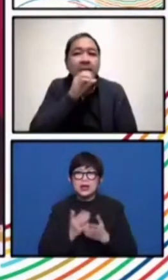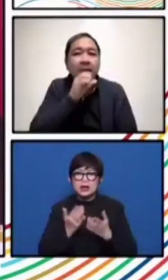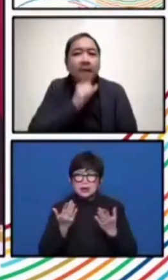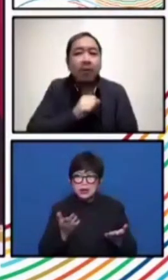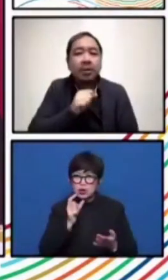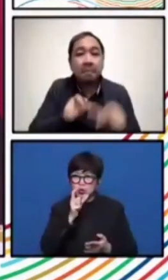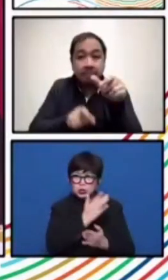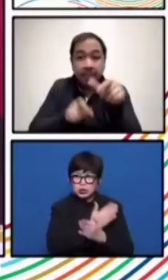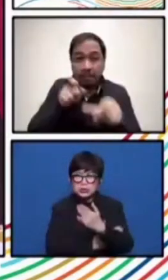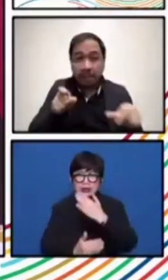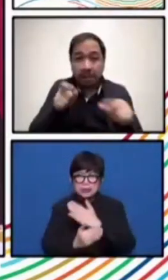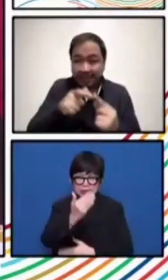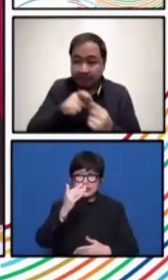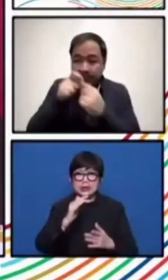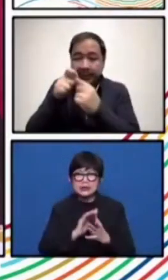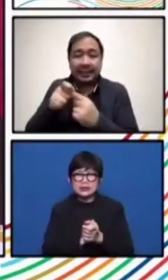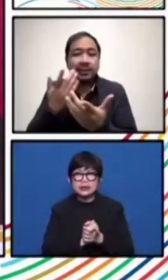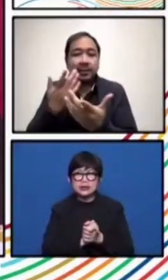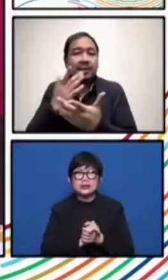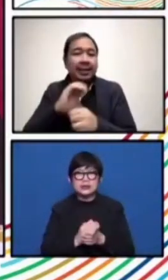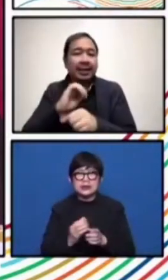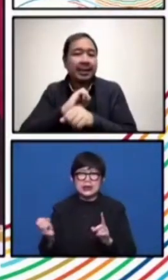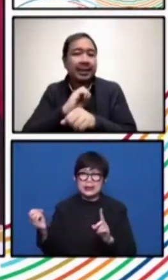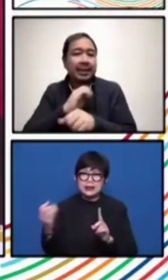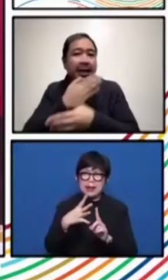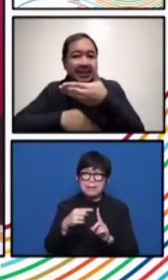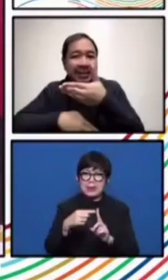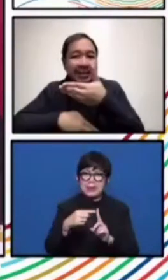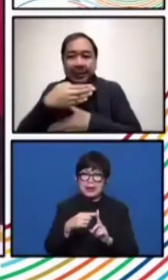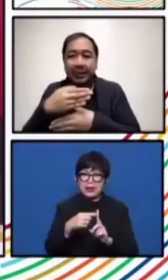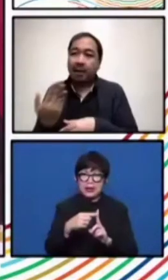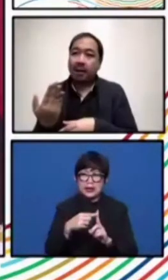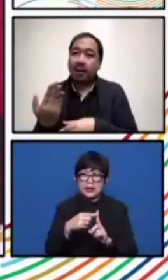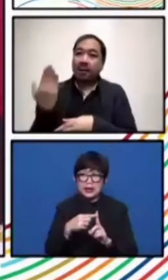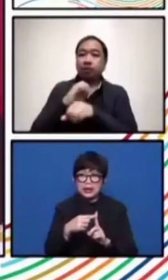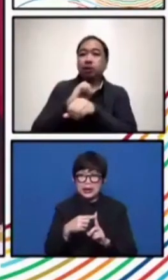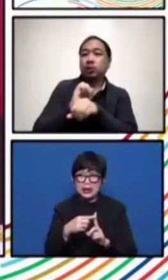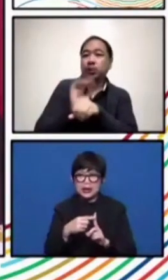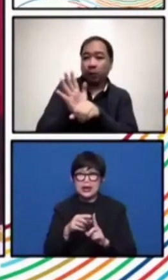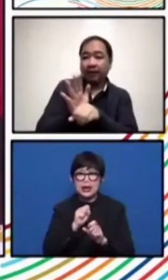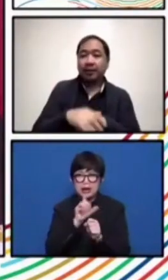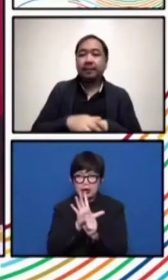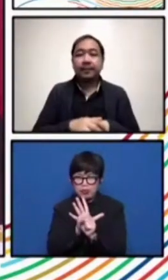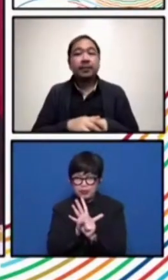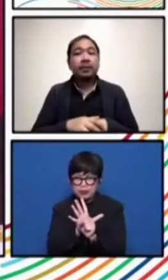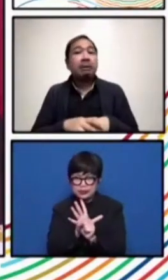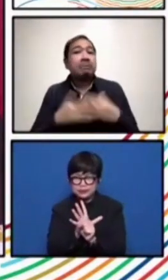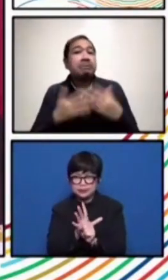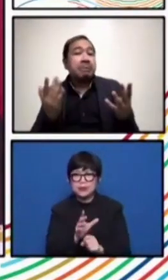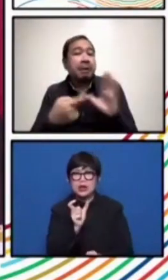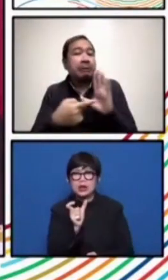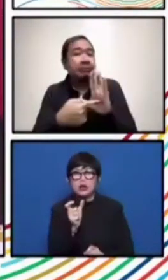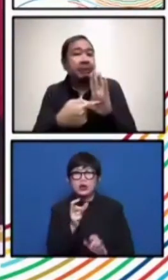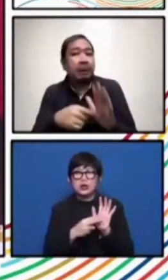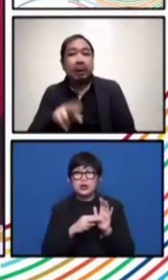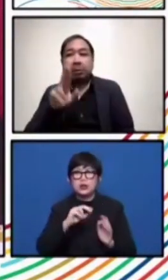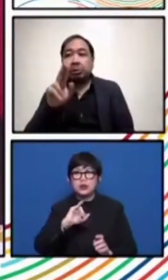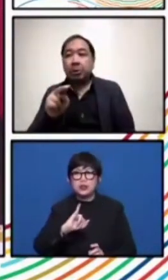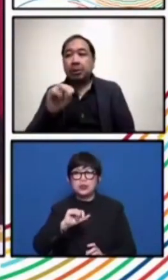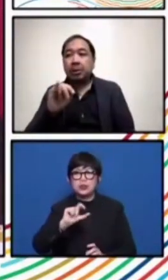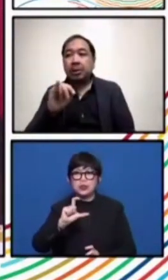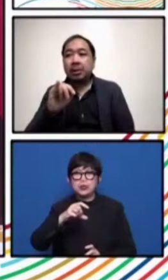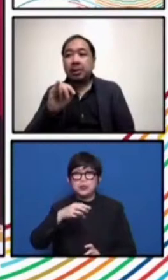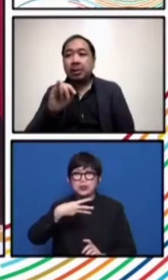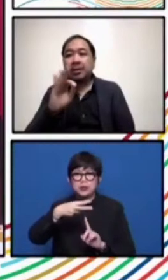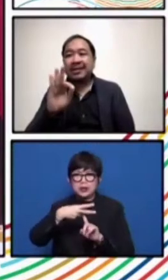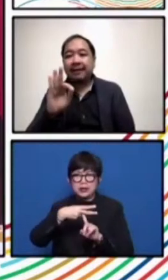of the covid-19 pandemic and UNICEF has been working with the BPS